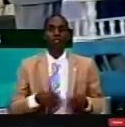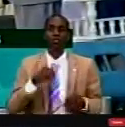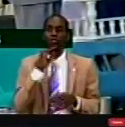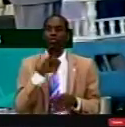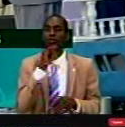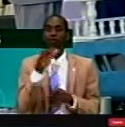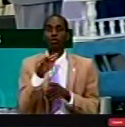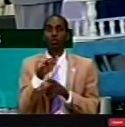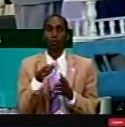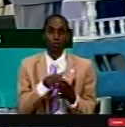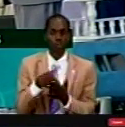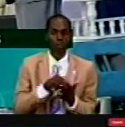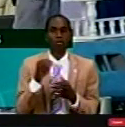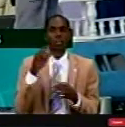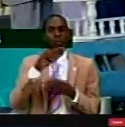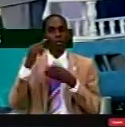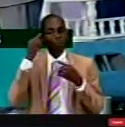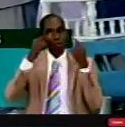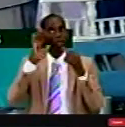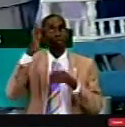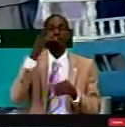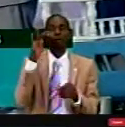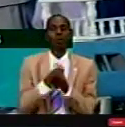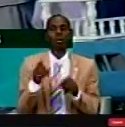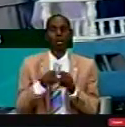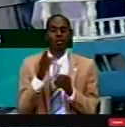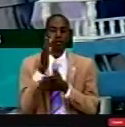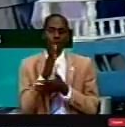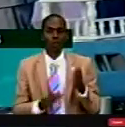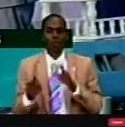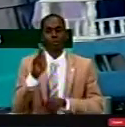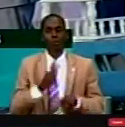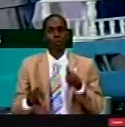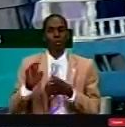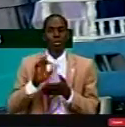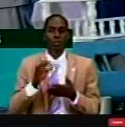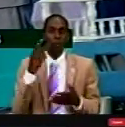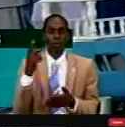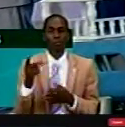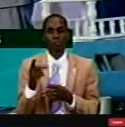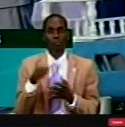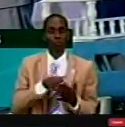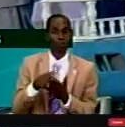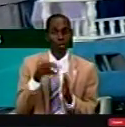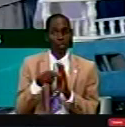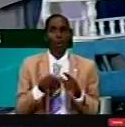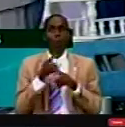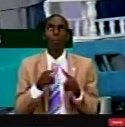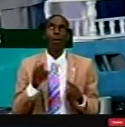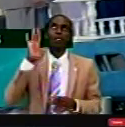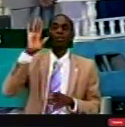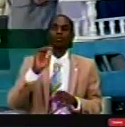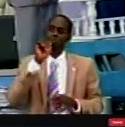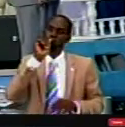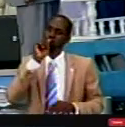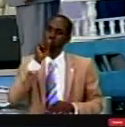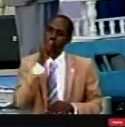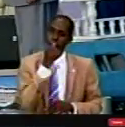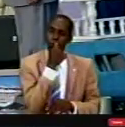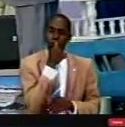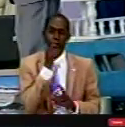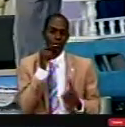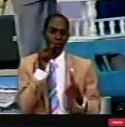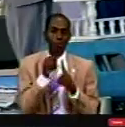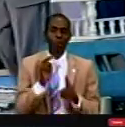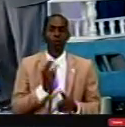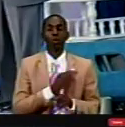promise as some men count slackness Butch is long suffering to us word not willing that